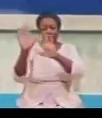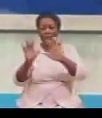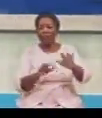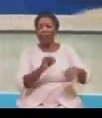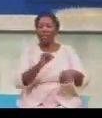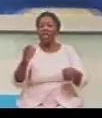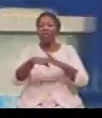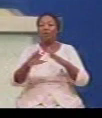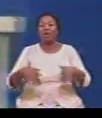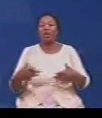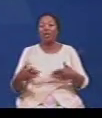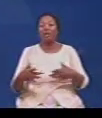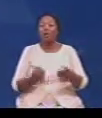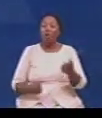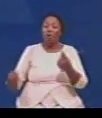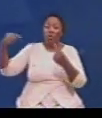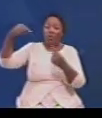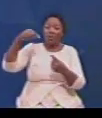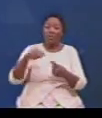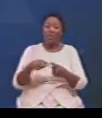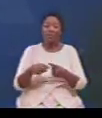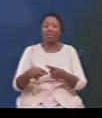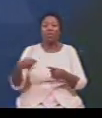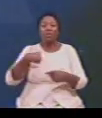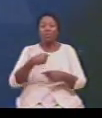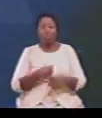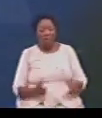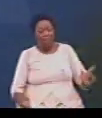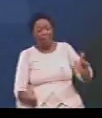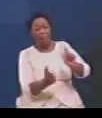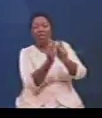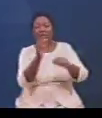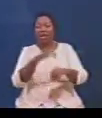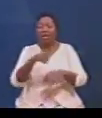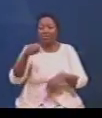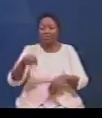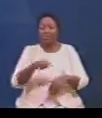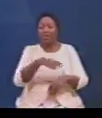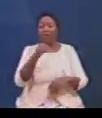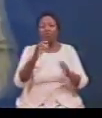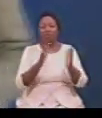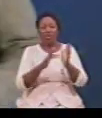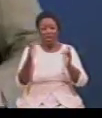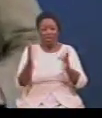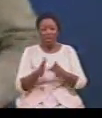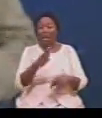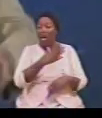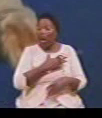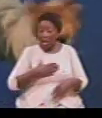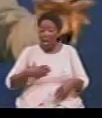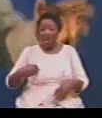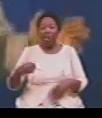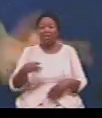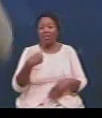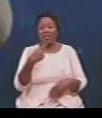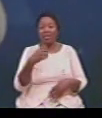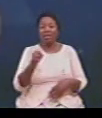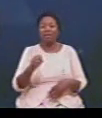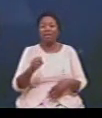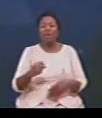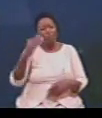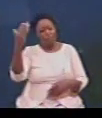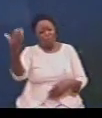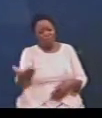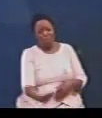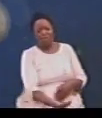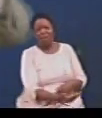flowing in your life until we meet at the feet of Jesus, and he says,